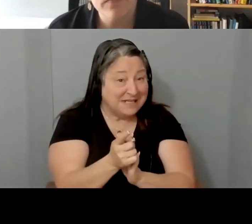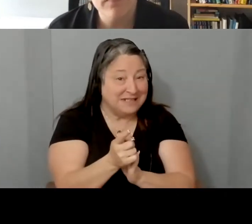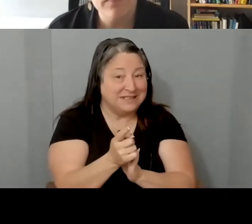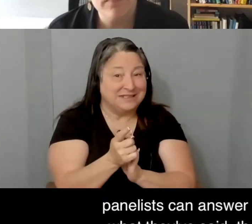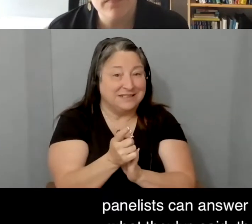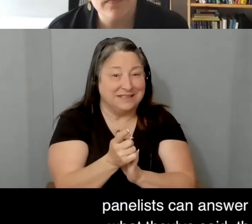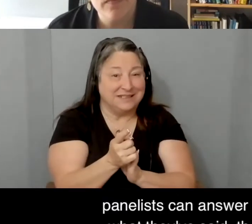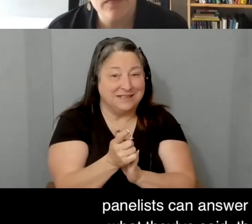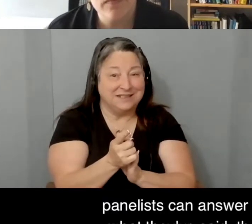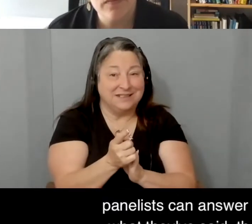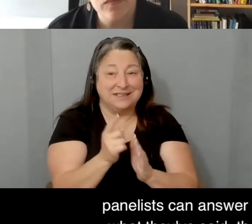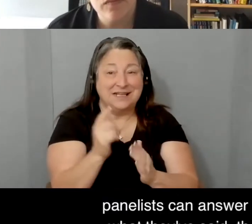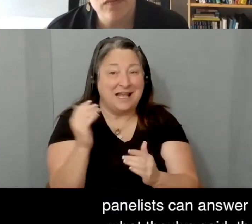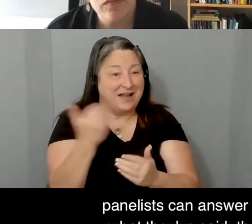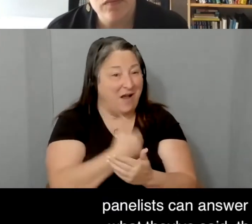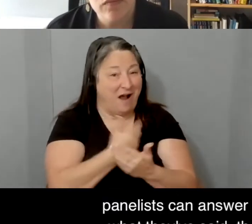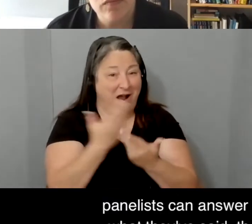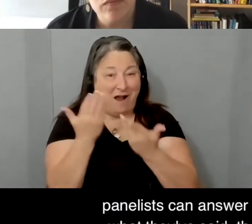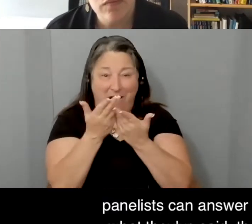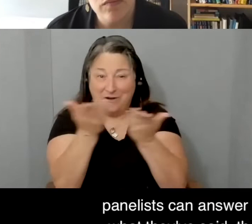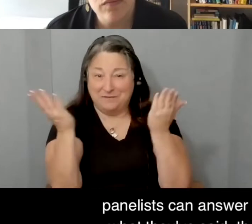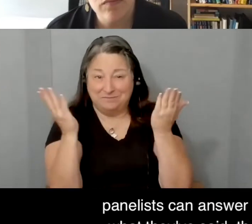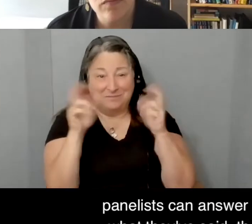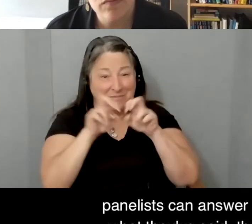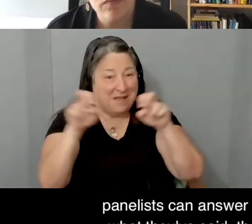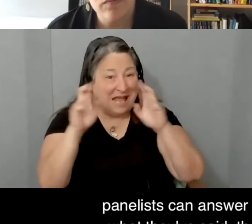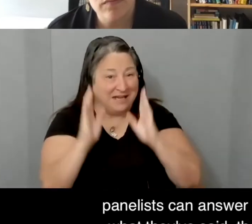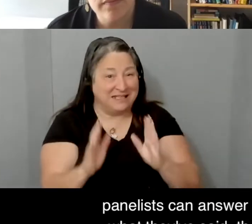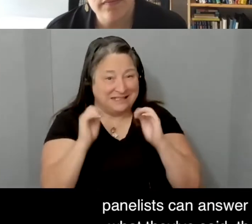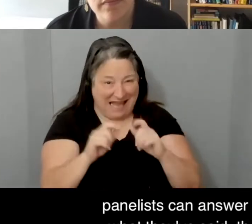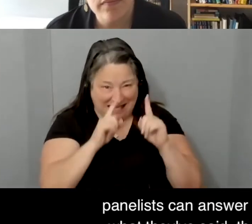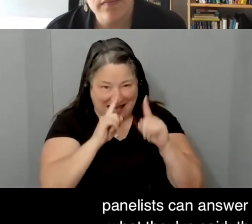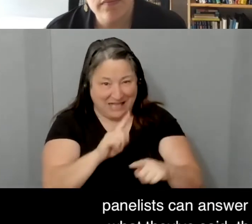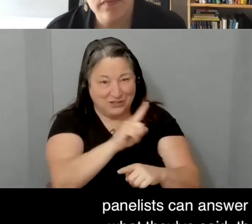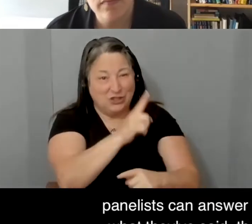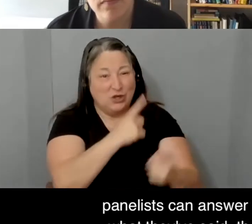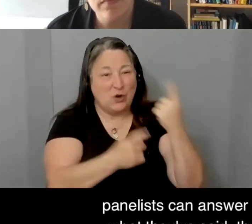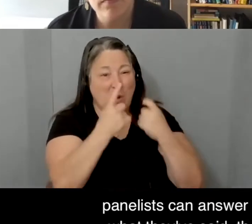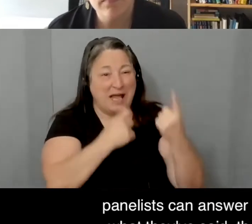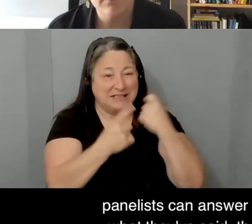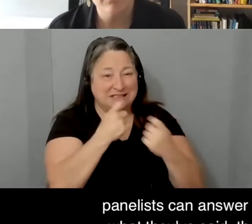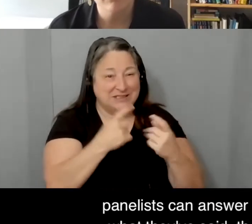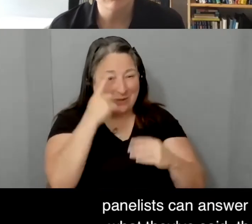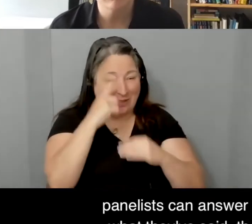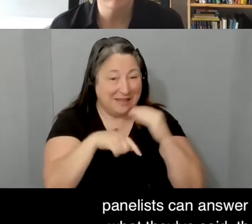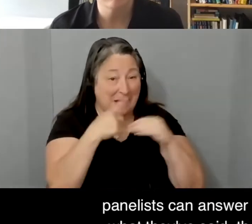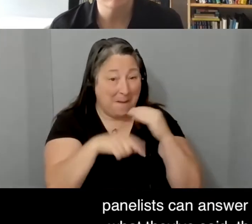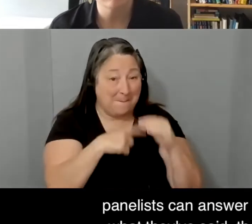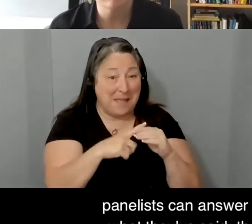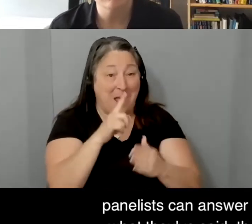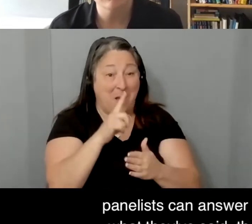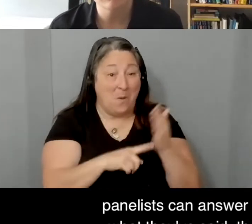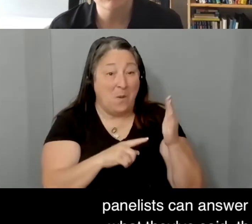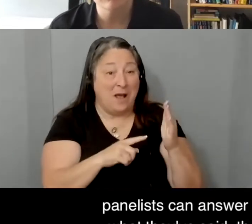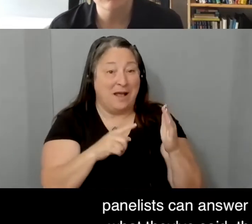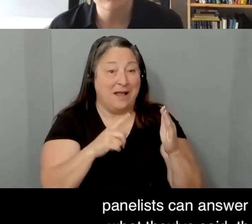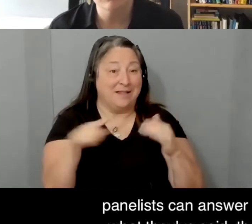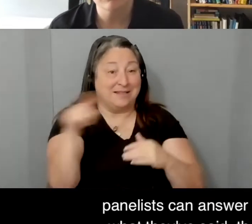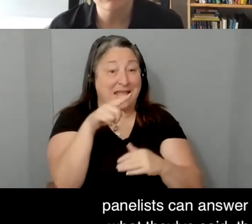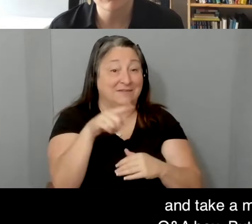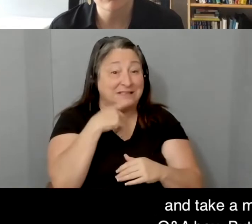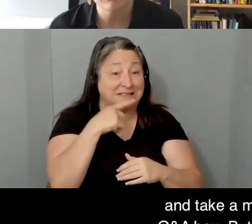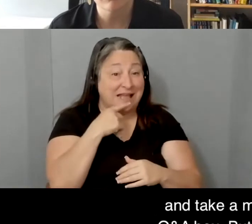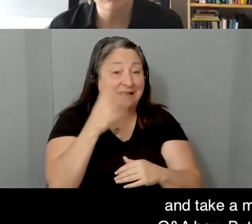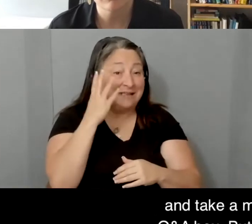our panelists can answer your questions. So think about what they've said, the experiences they've